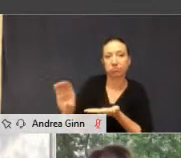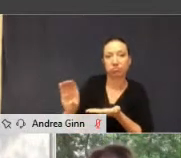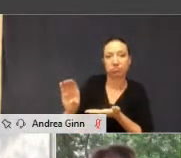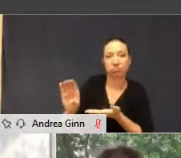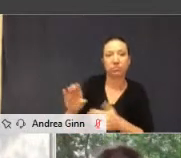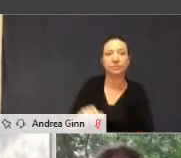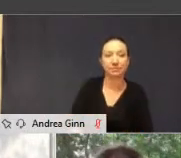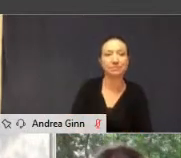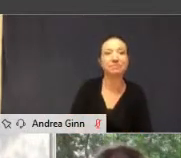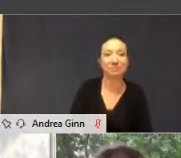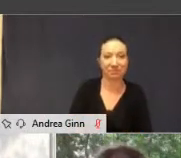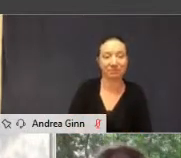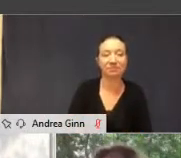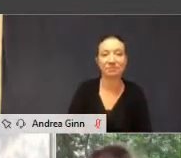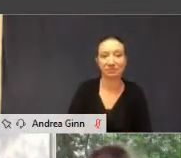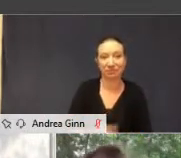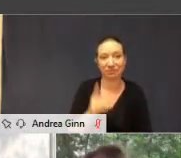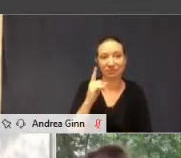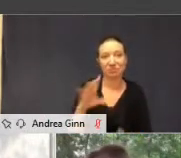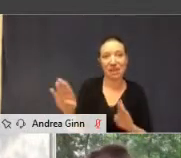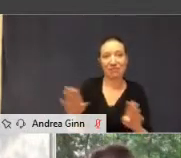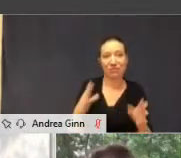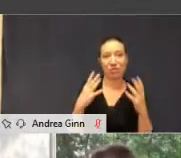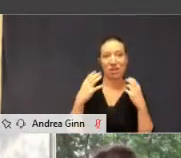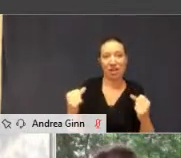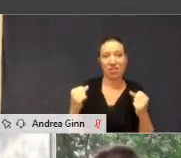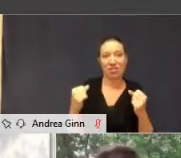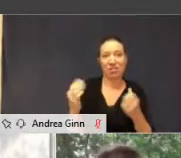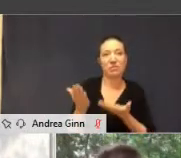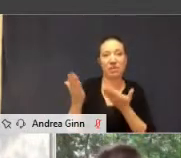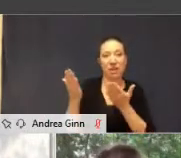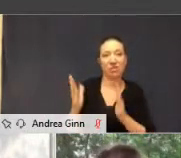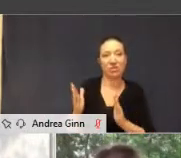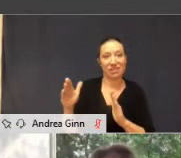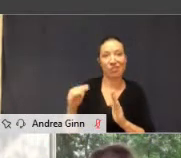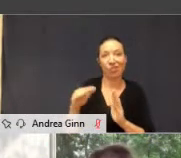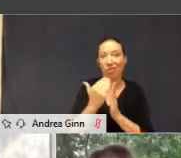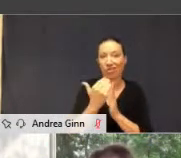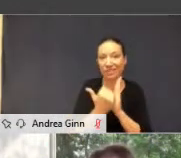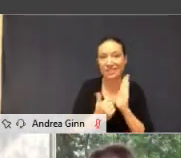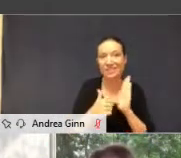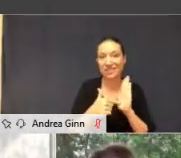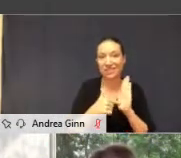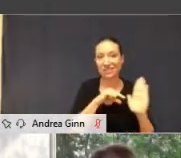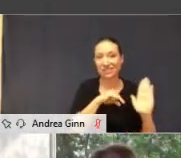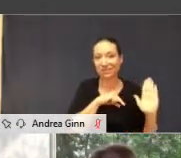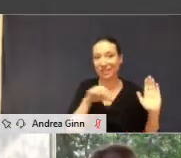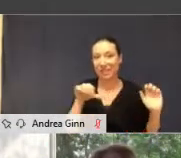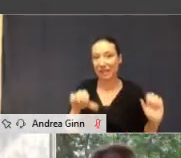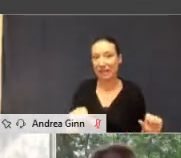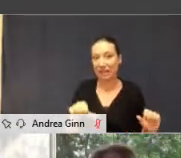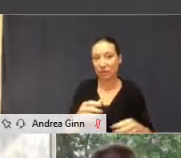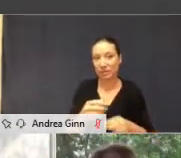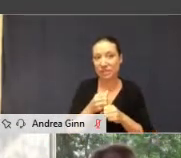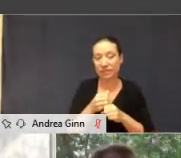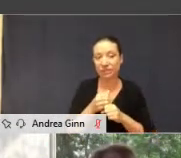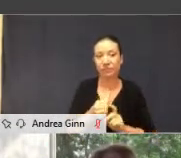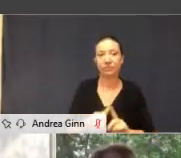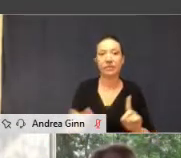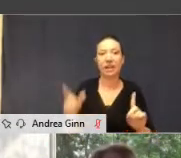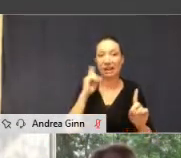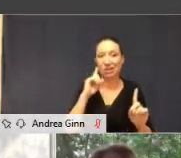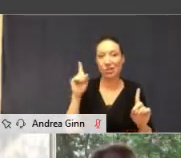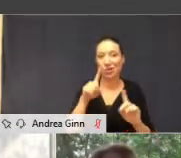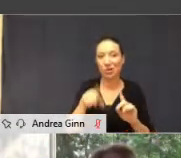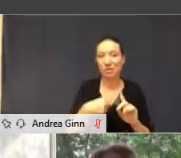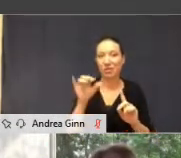fund, and behavioral health providers are eligible. They are on the list. So I did hear about this request, and so I'm